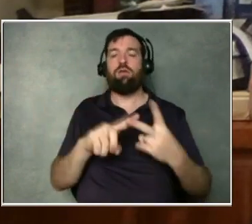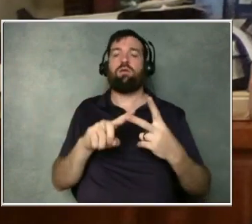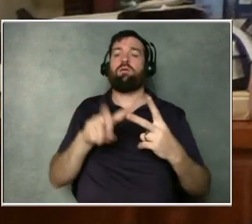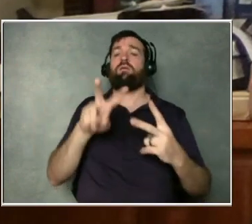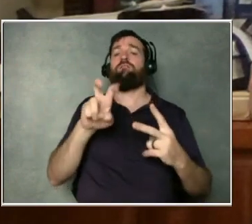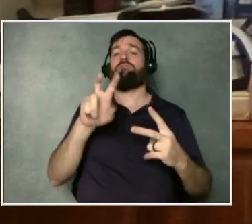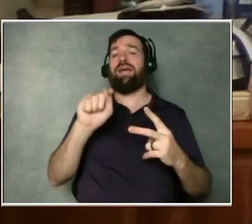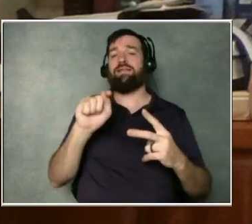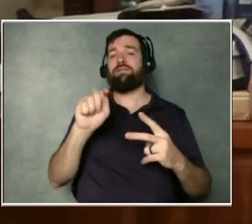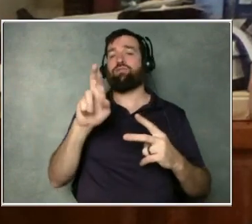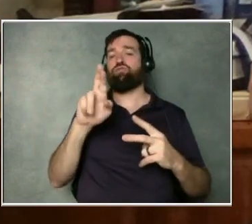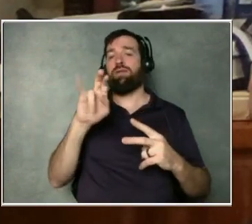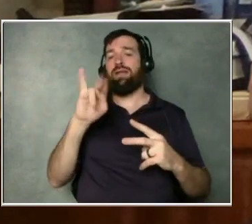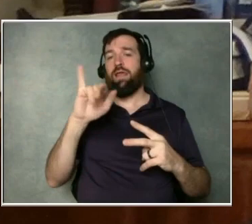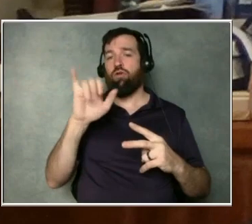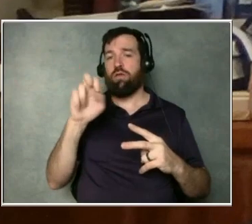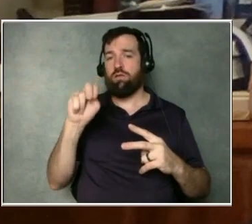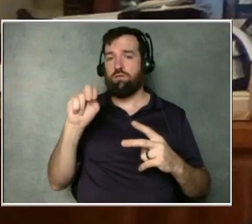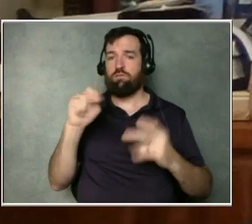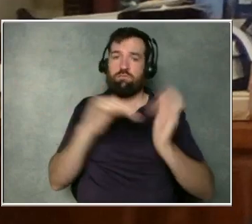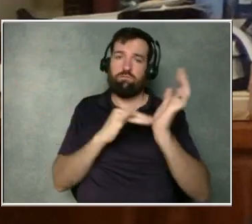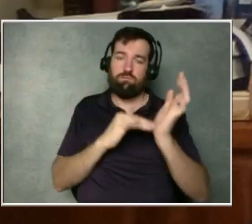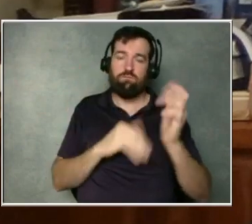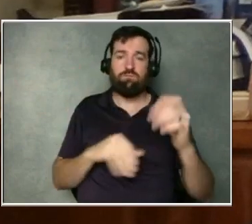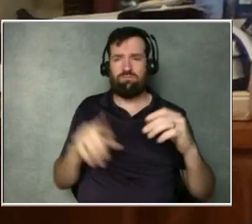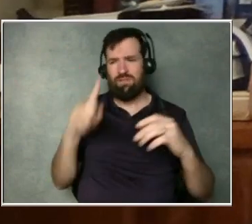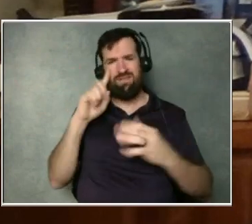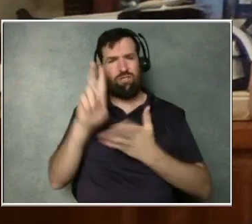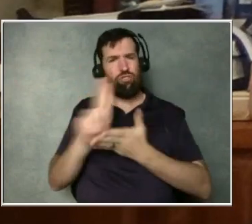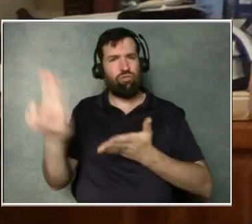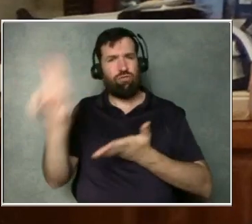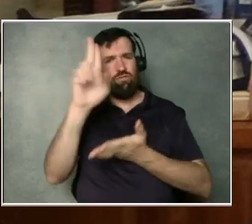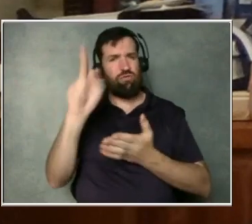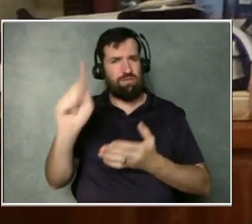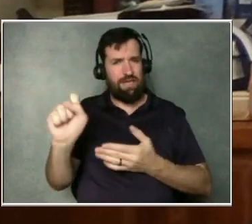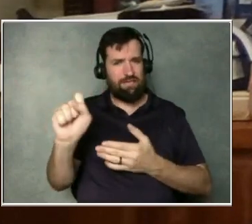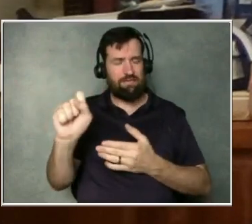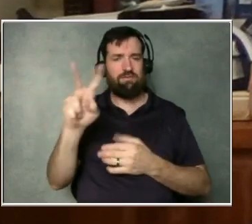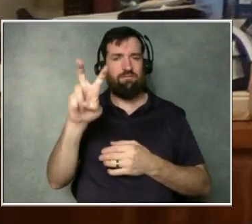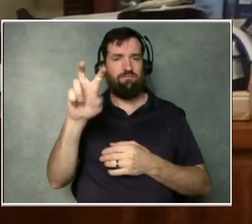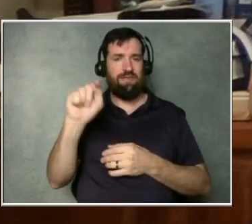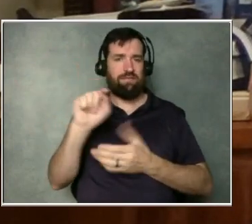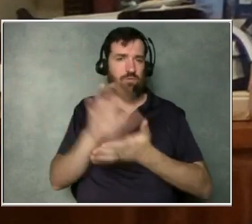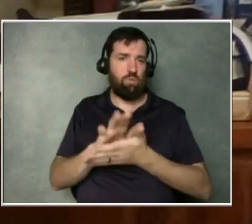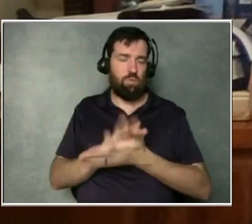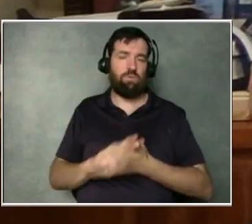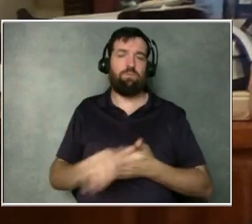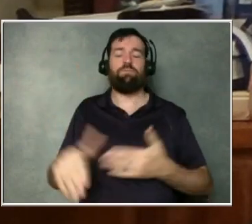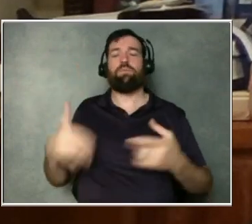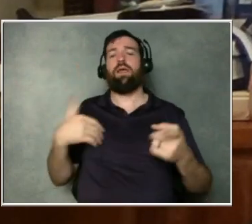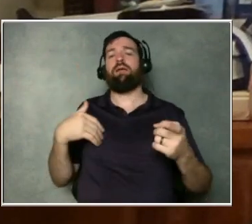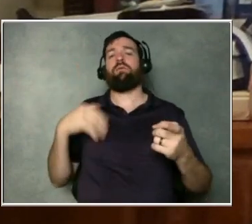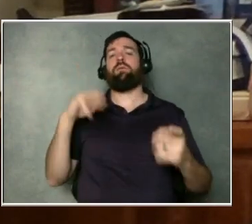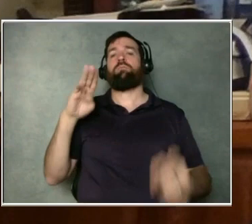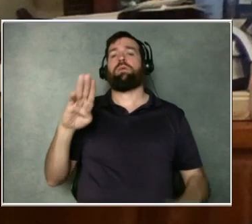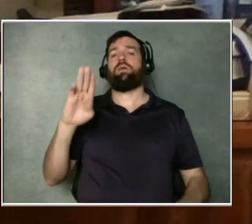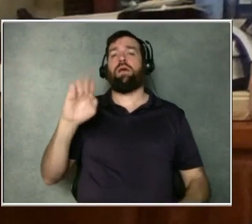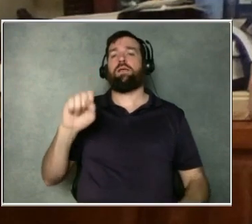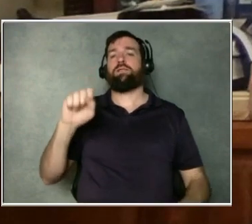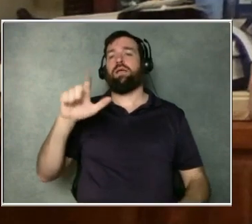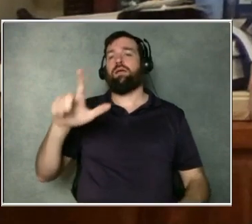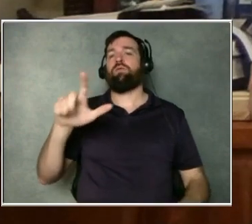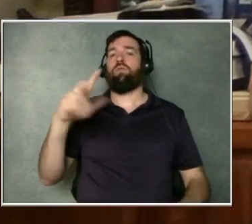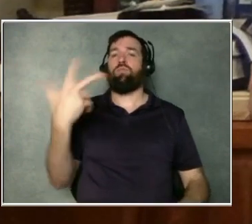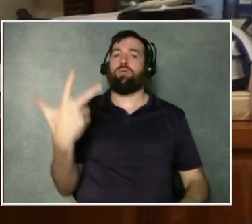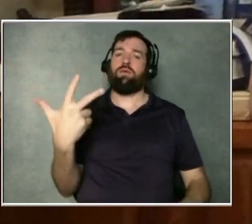et cetera. Actually, I think it's at University of Kansas Veterinary School. You've got a BSL-3